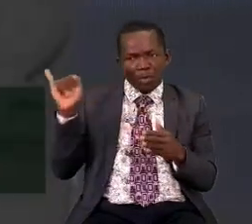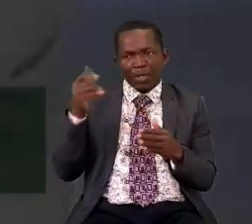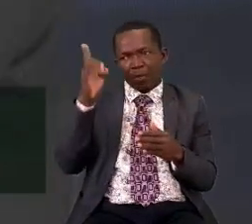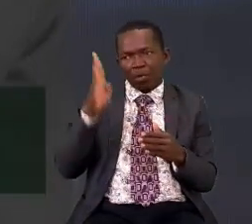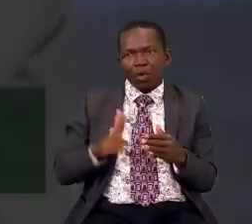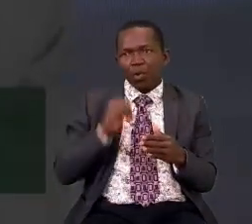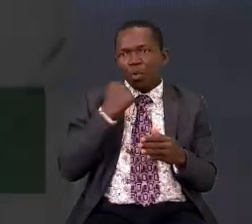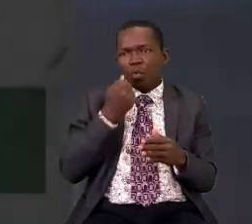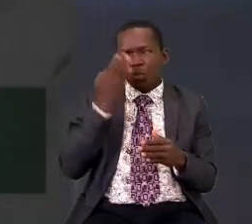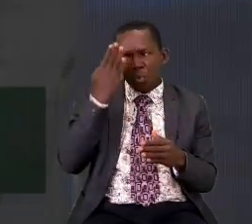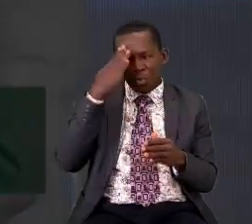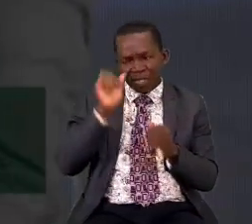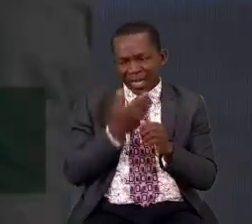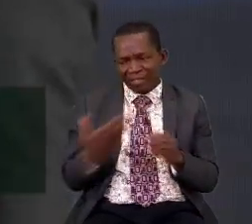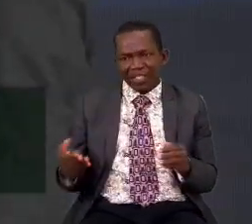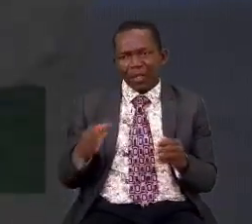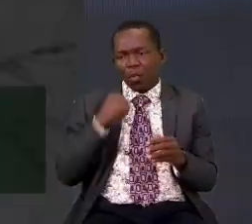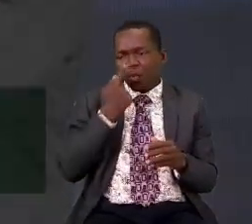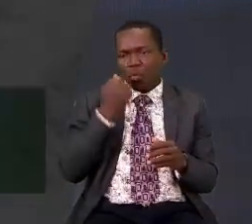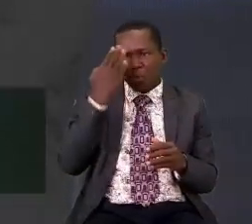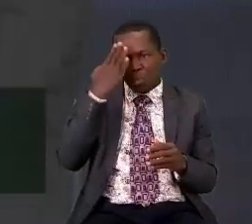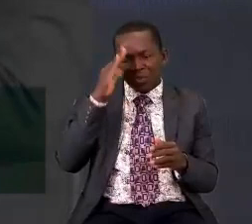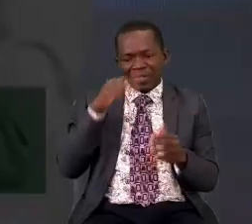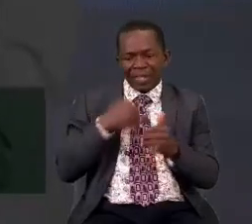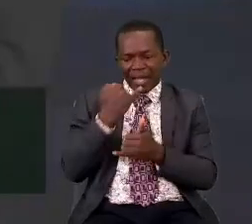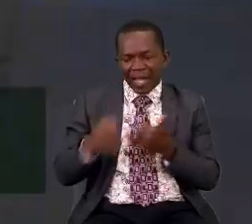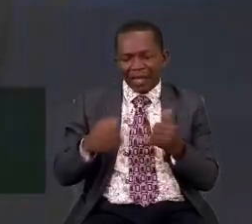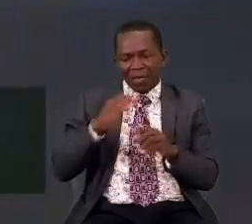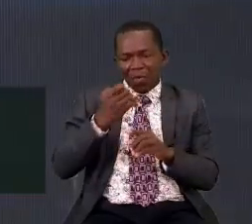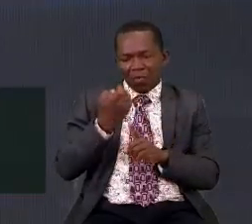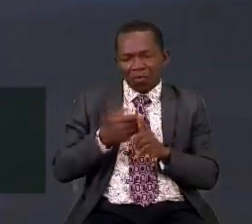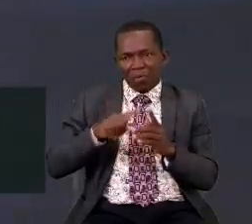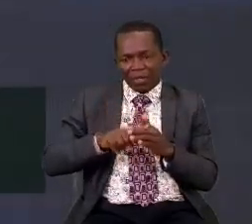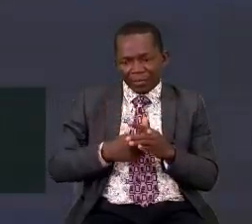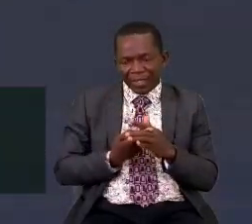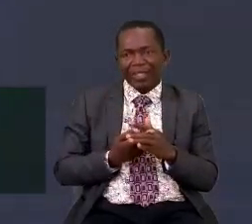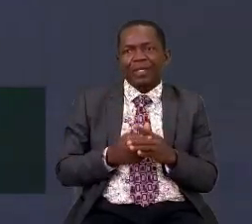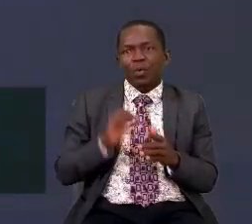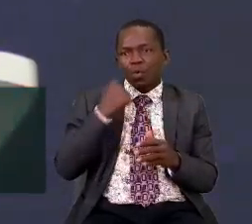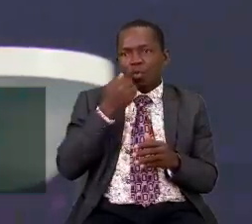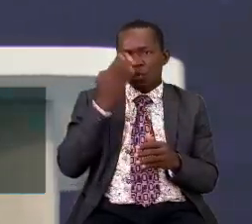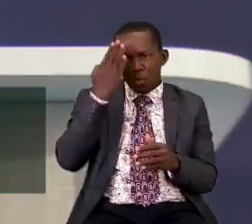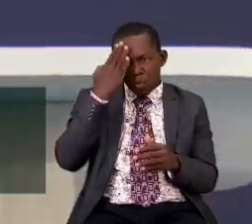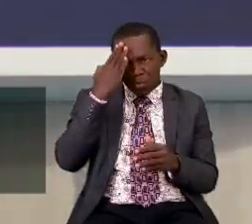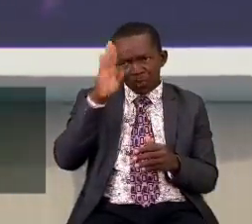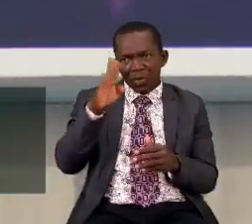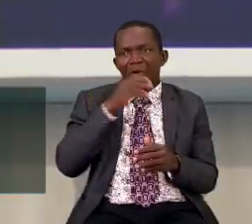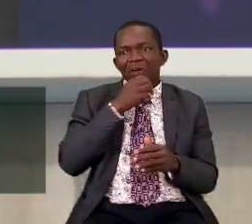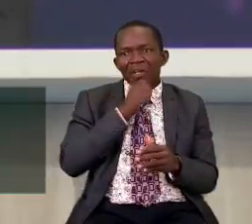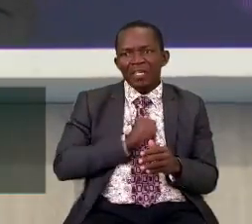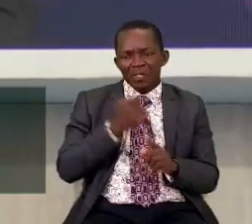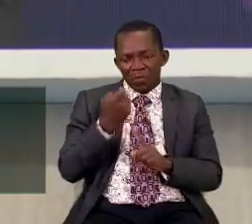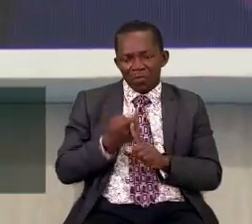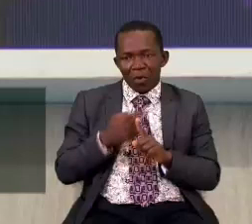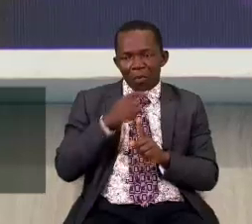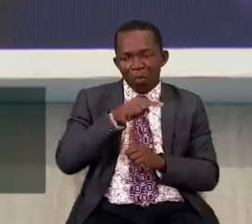from when you're a little baby the Lord who knew of initiate he knows all things he knew what you